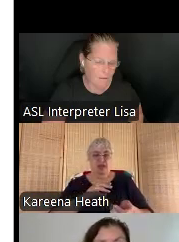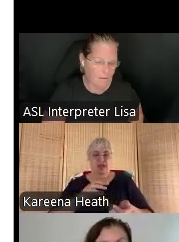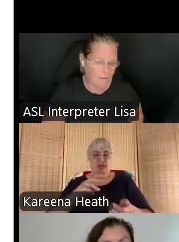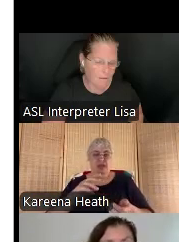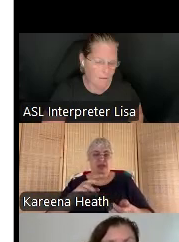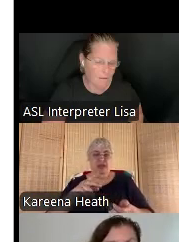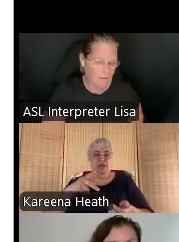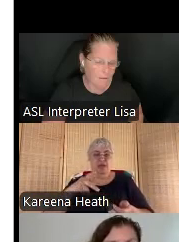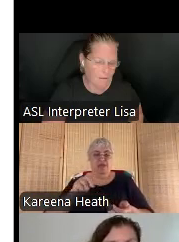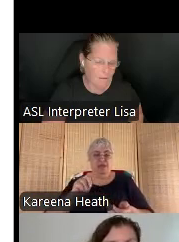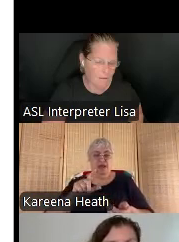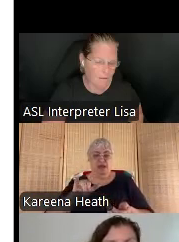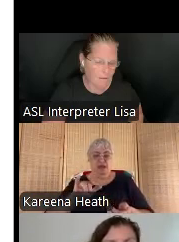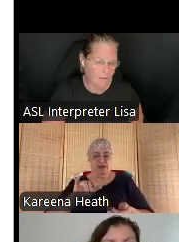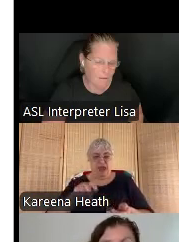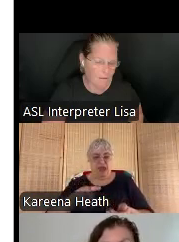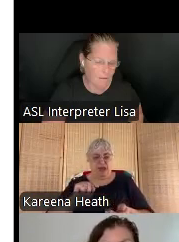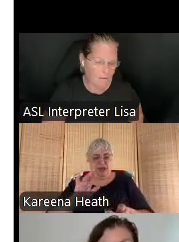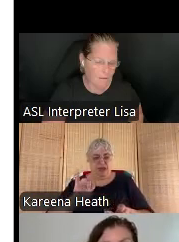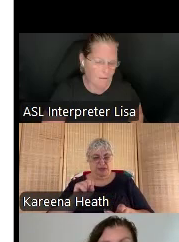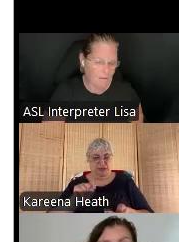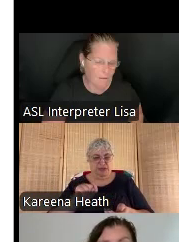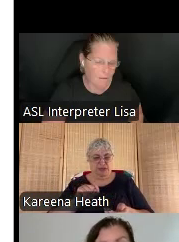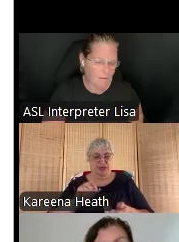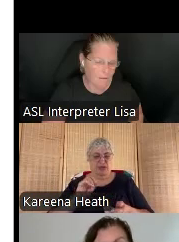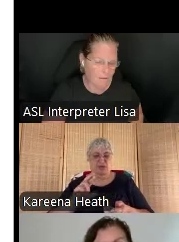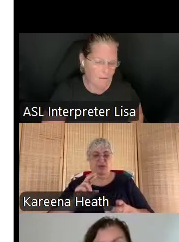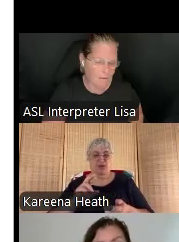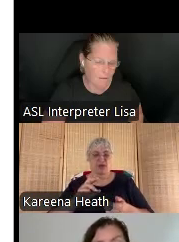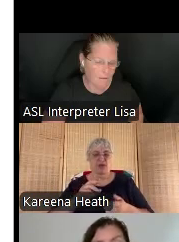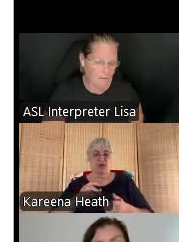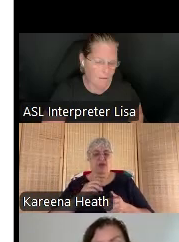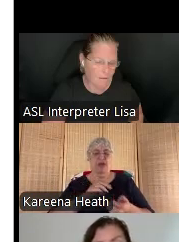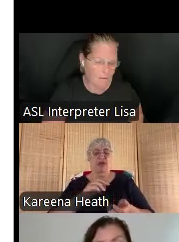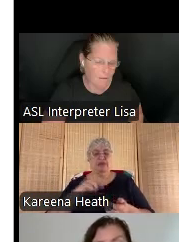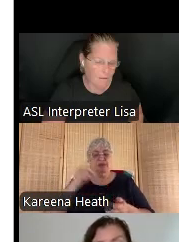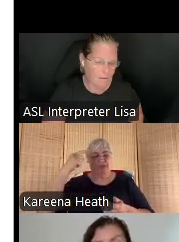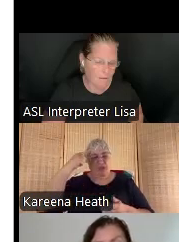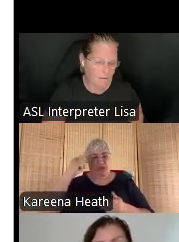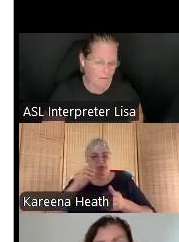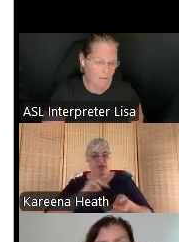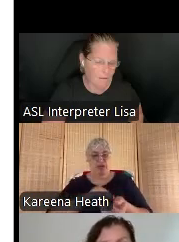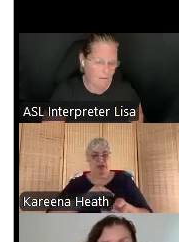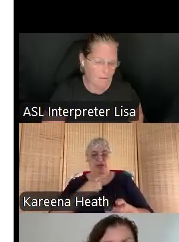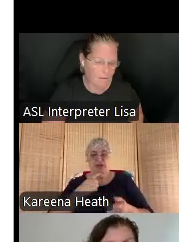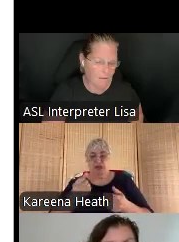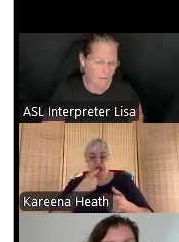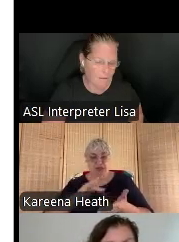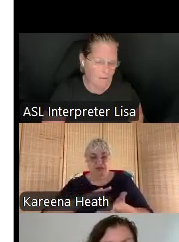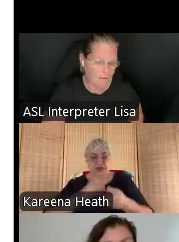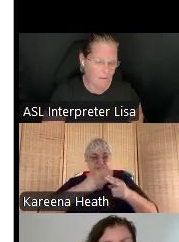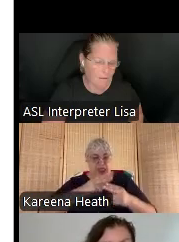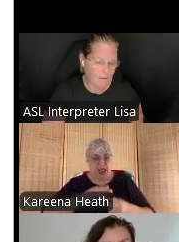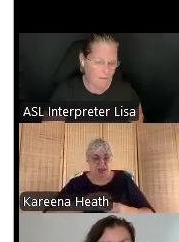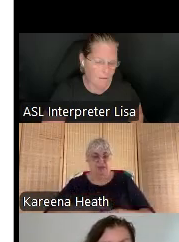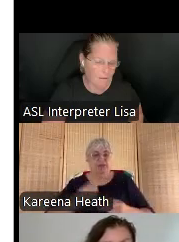or neurologist, and what was the outcome? Are you currently taking any medications? And if so, which medications and what are they